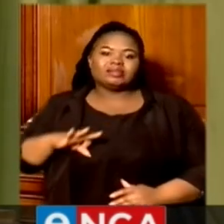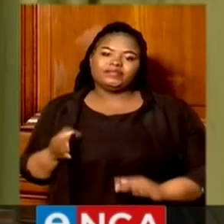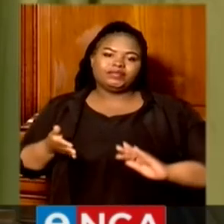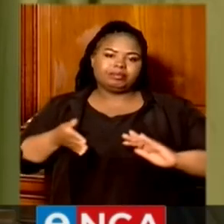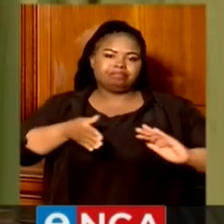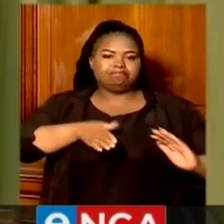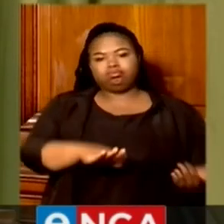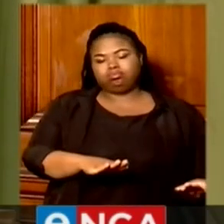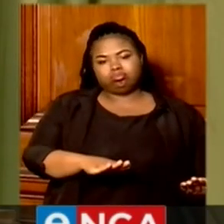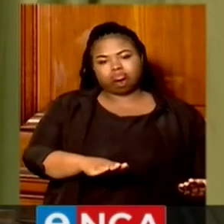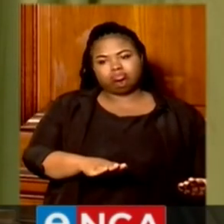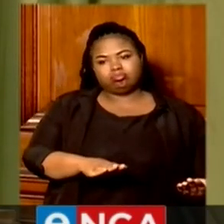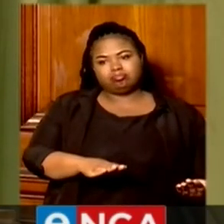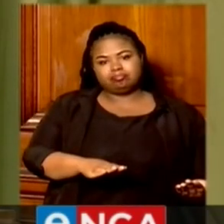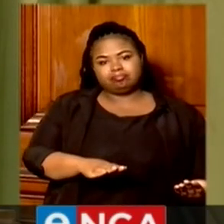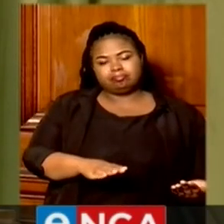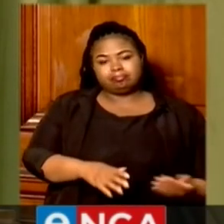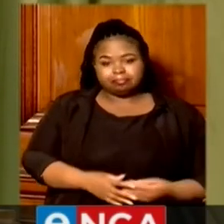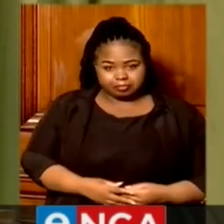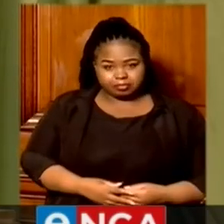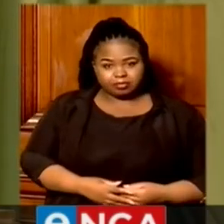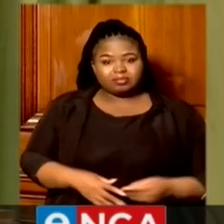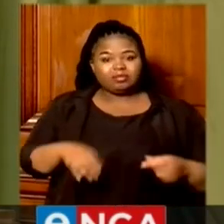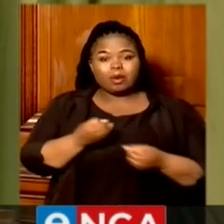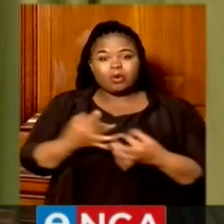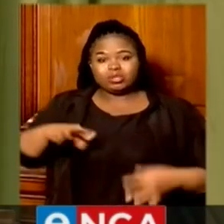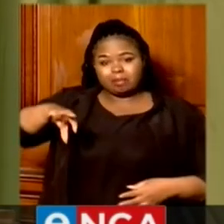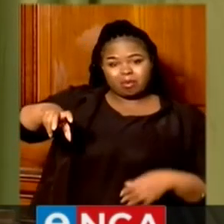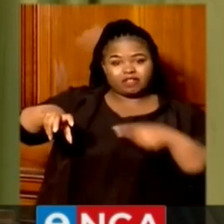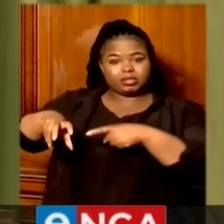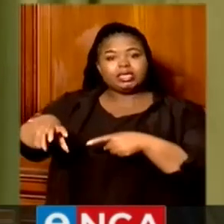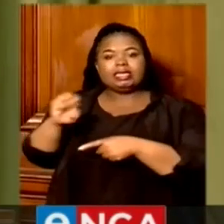the Eastern Cape more than any other place.